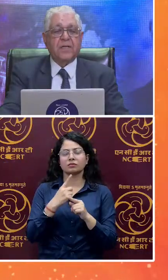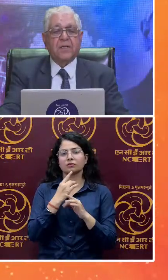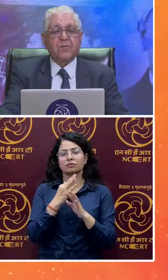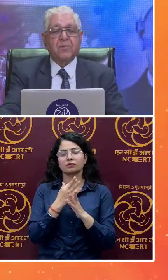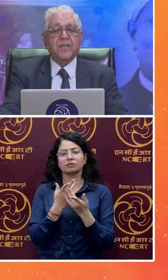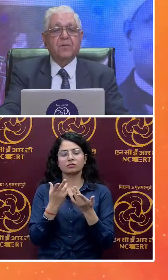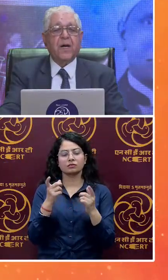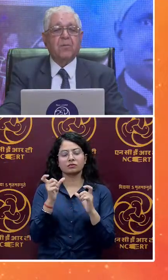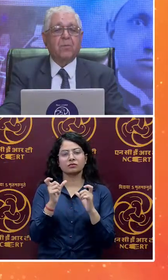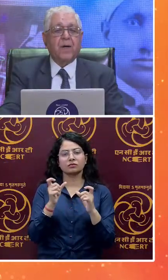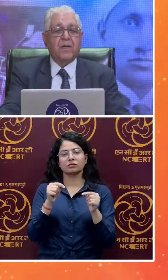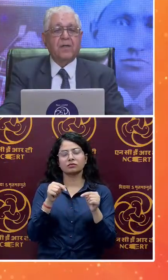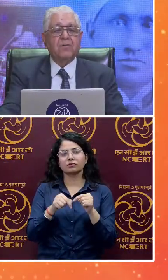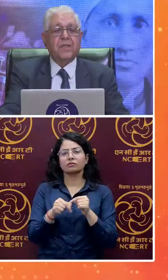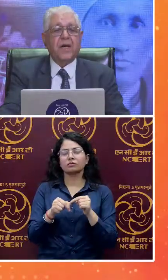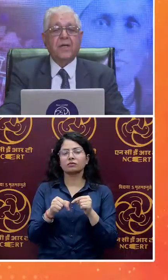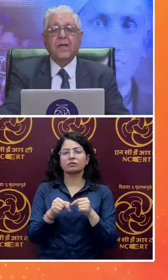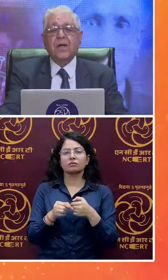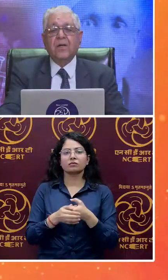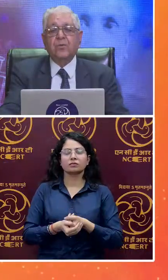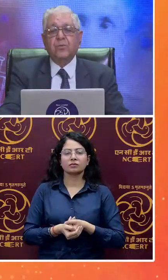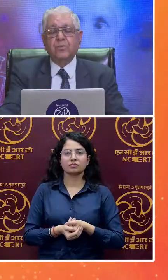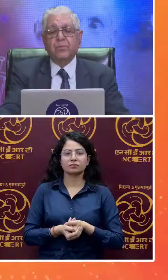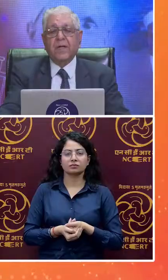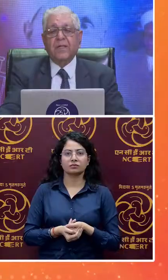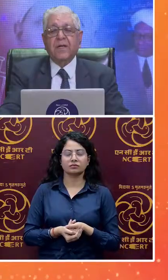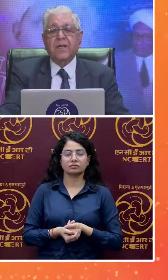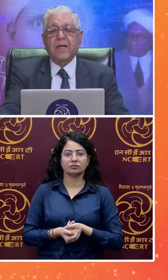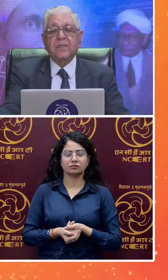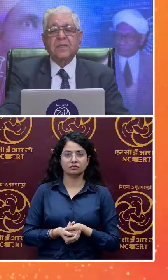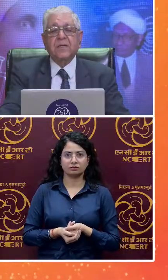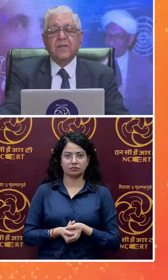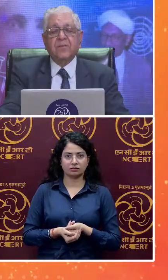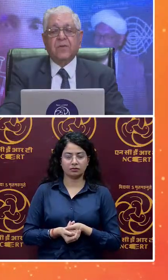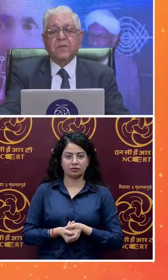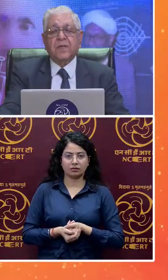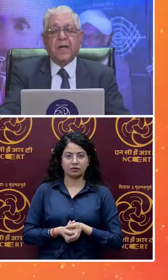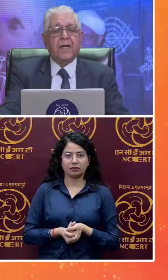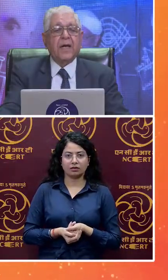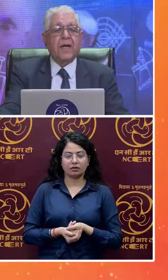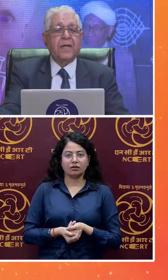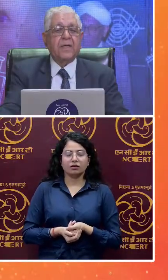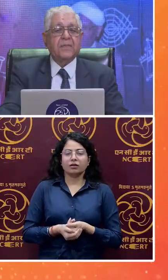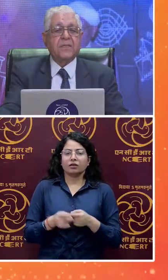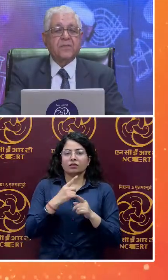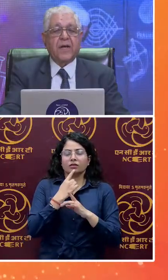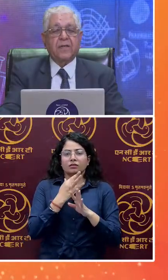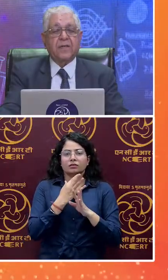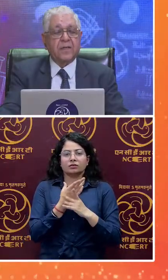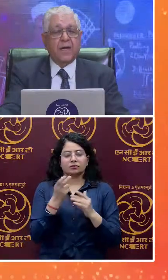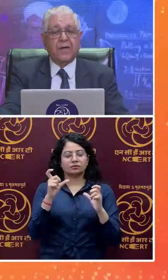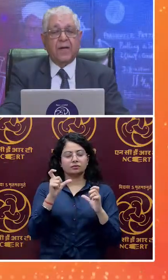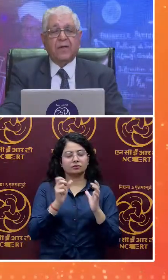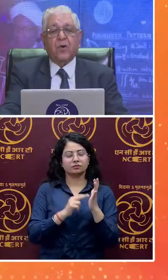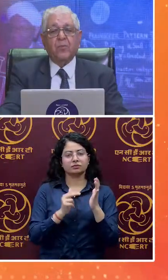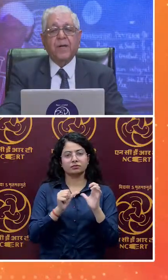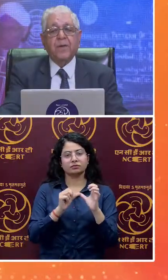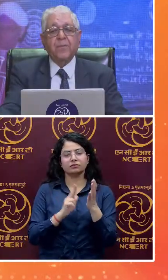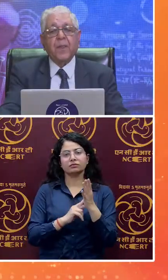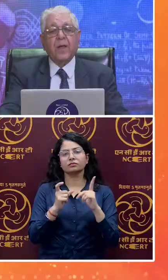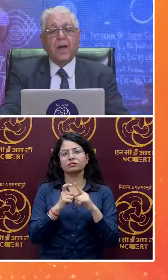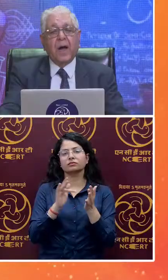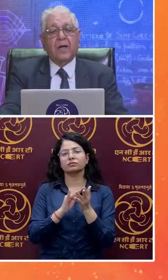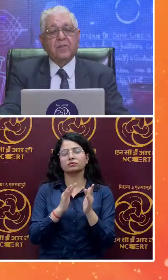Energy Commission. Bhabha partnered with that to build the India's Canada-India research reactor at